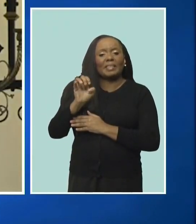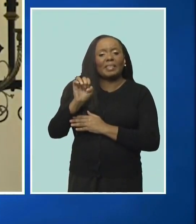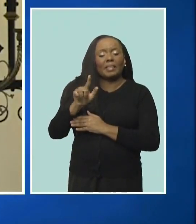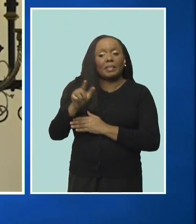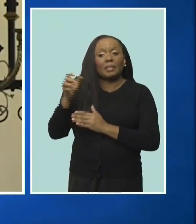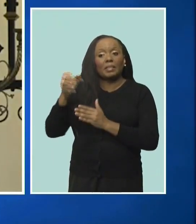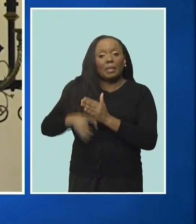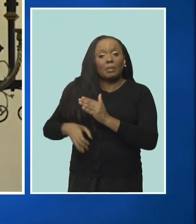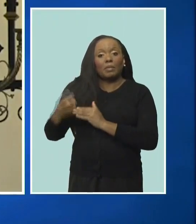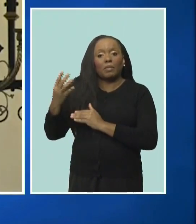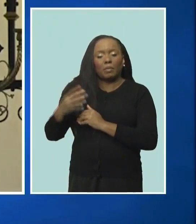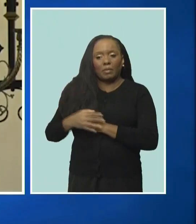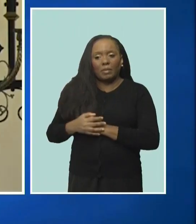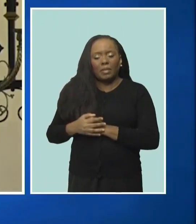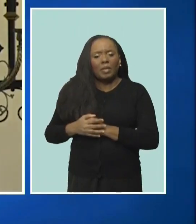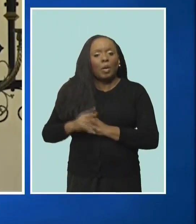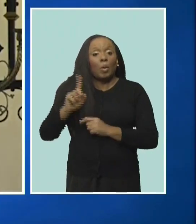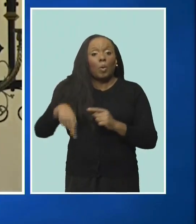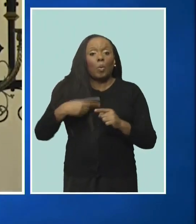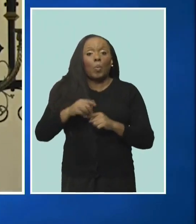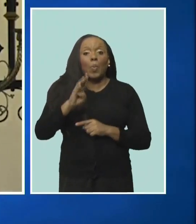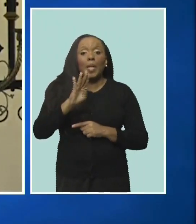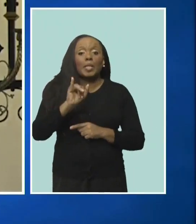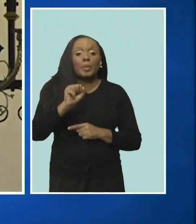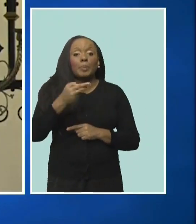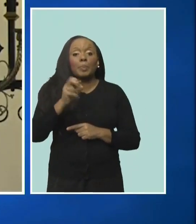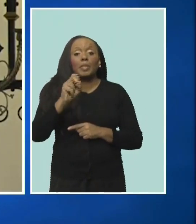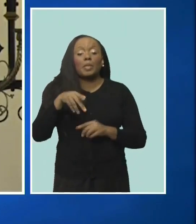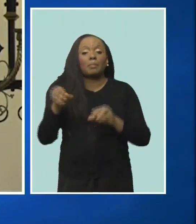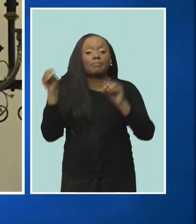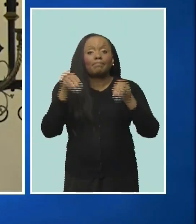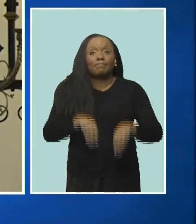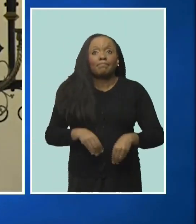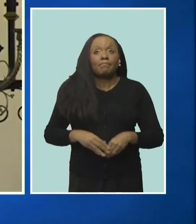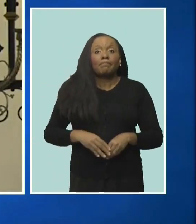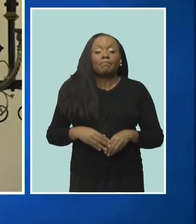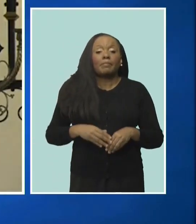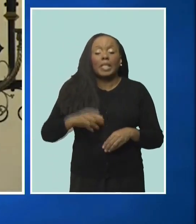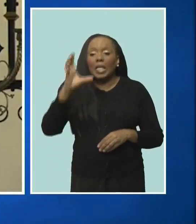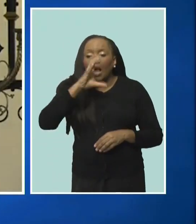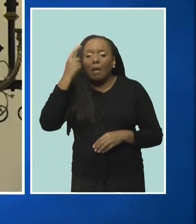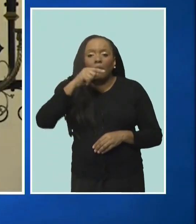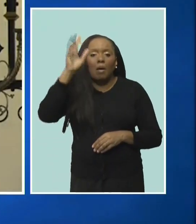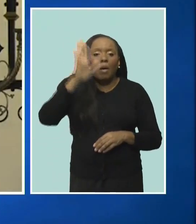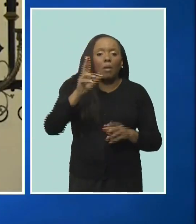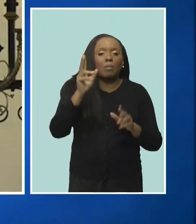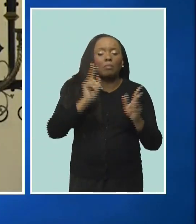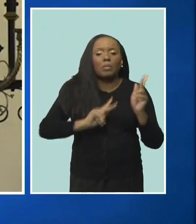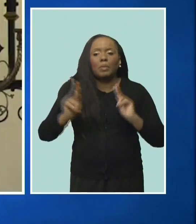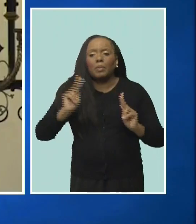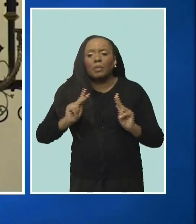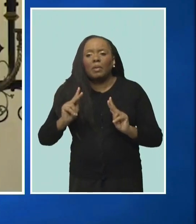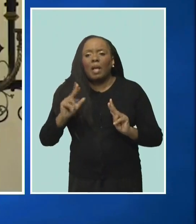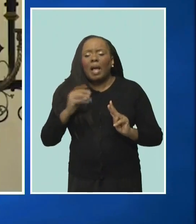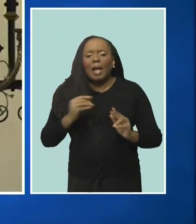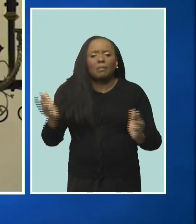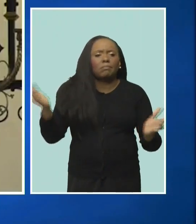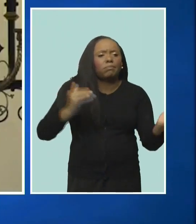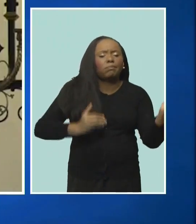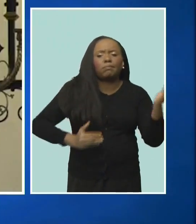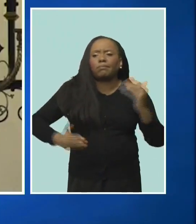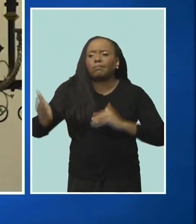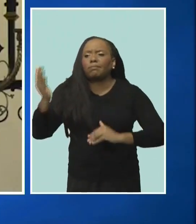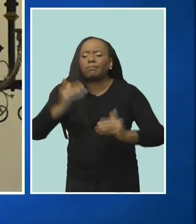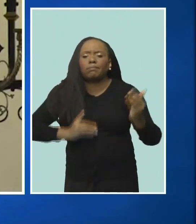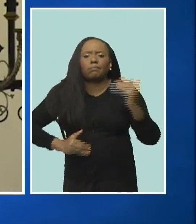and sought them out. He rescued them from all the places to which they have been scattered on the day of clouds and